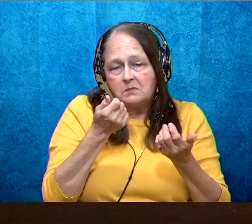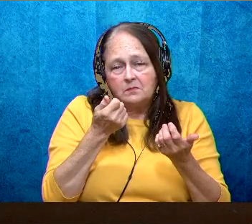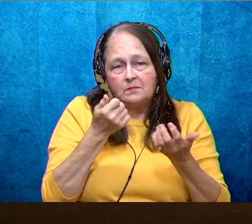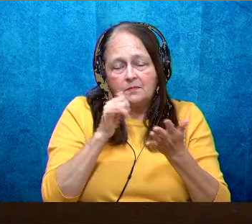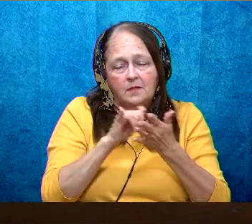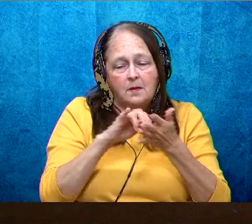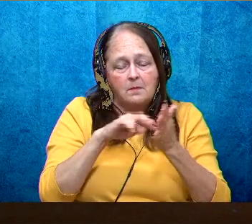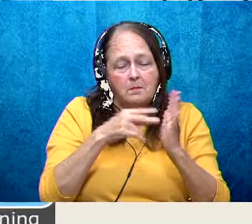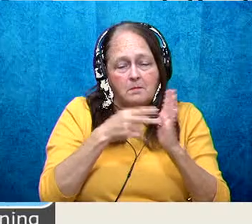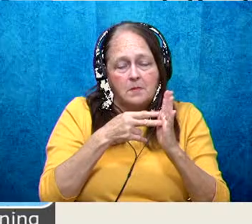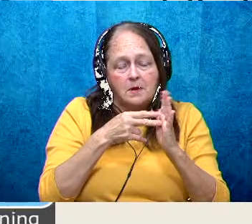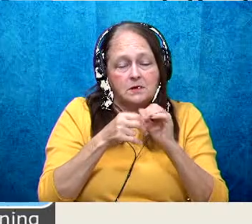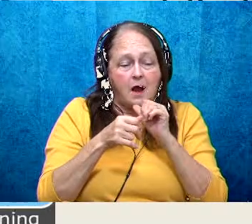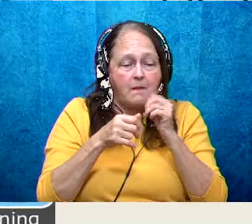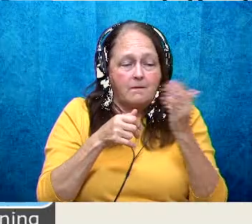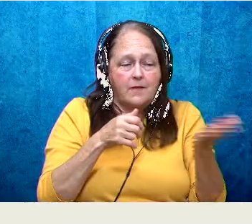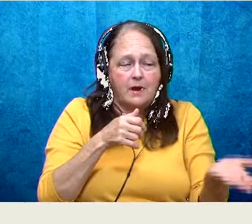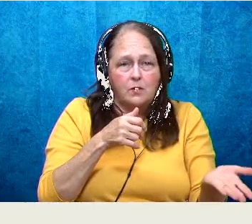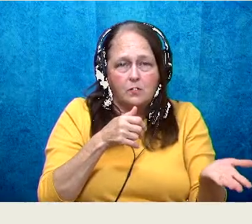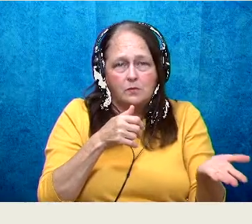that that means that they're not there.